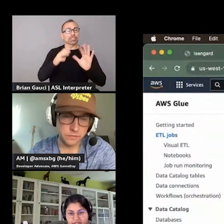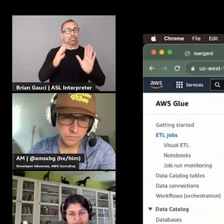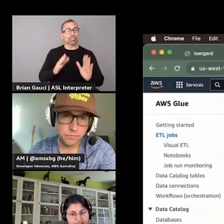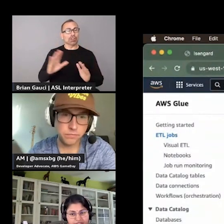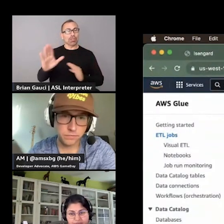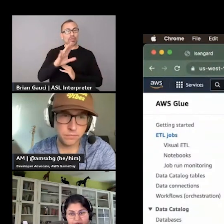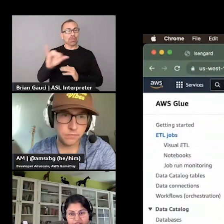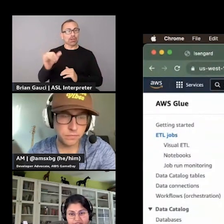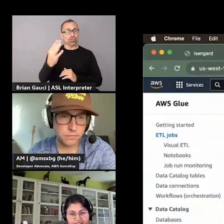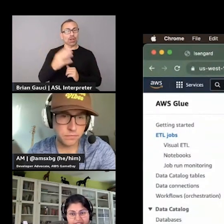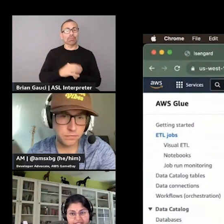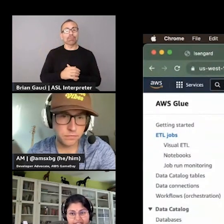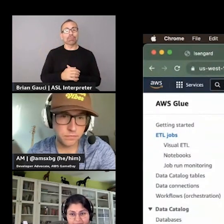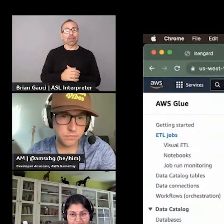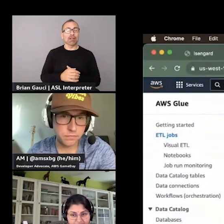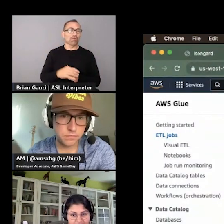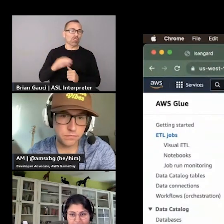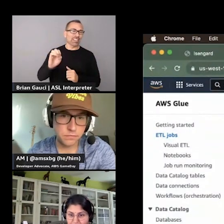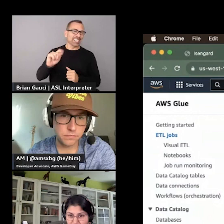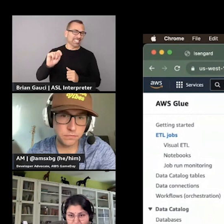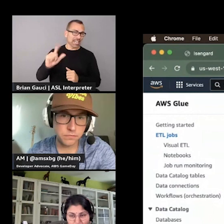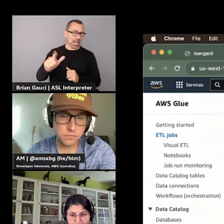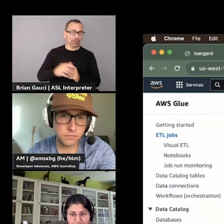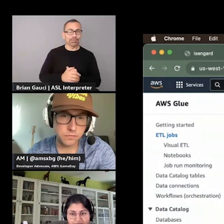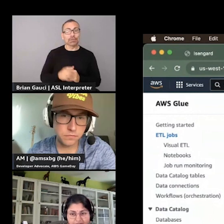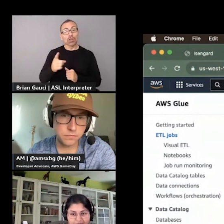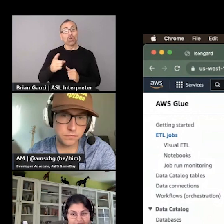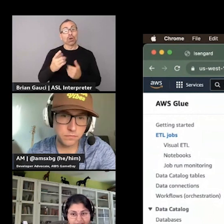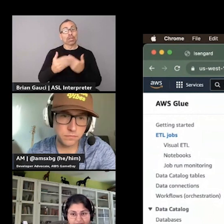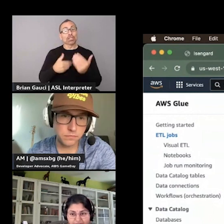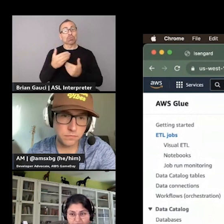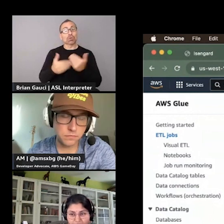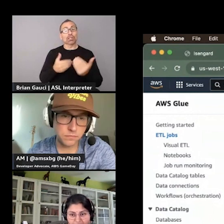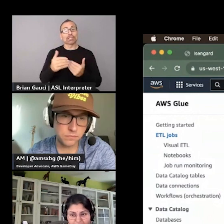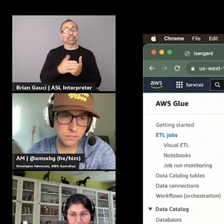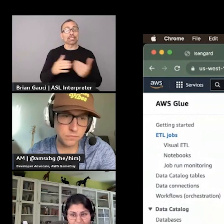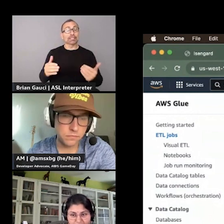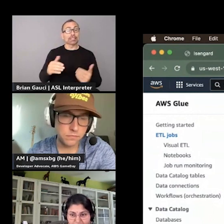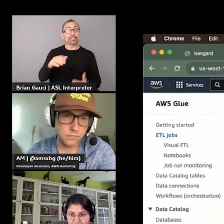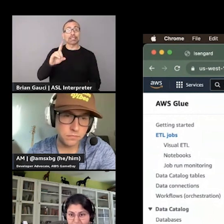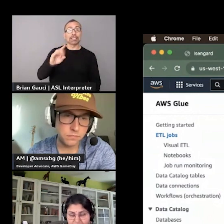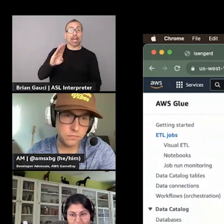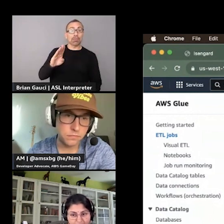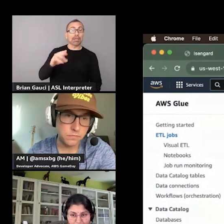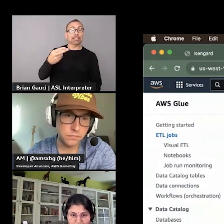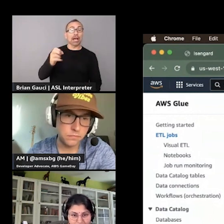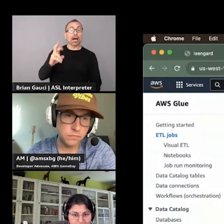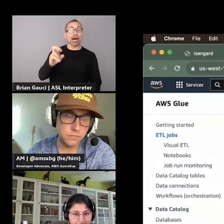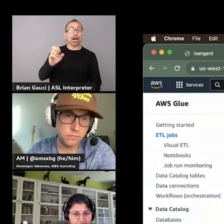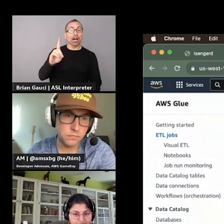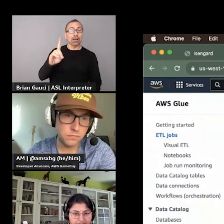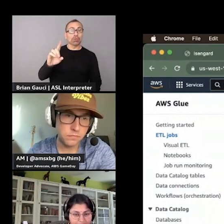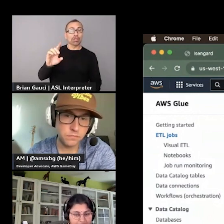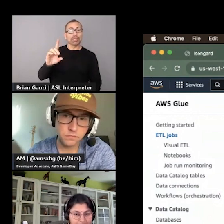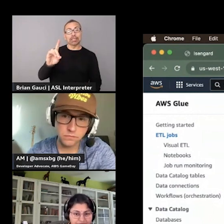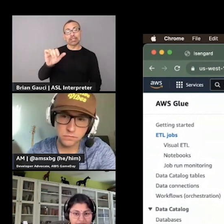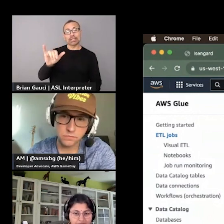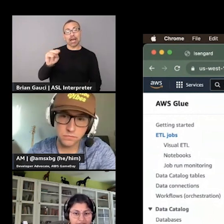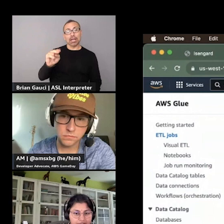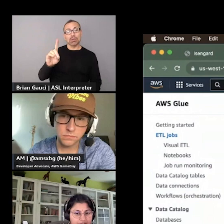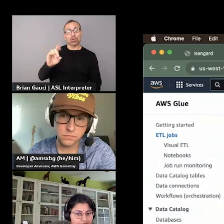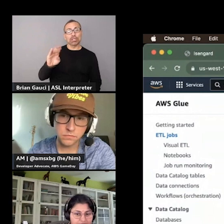when he's just processing the database hybrid demo DB and running a query on the table product in this